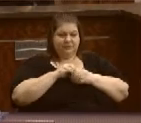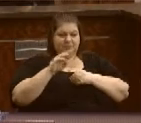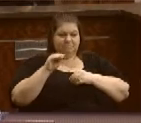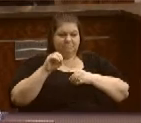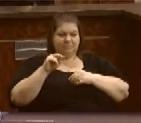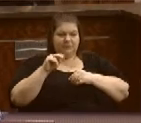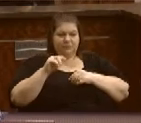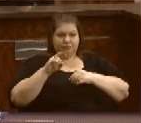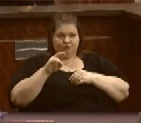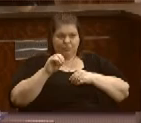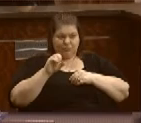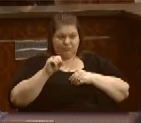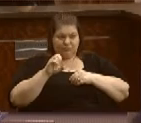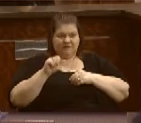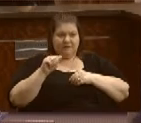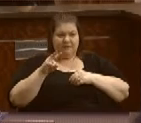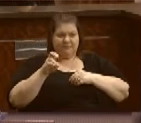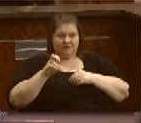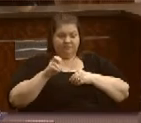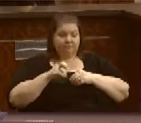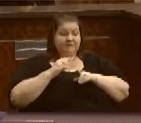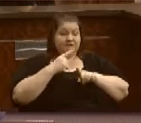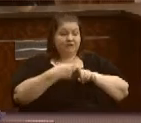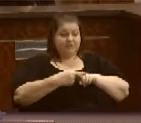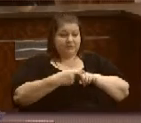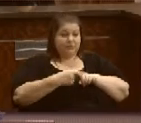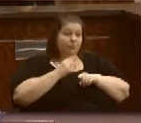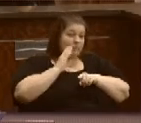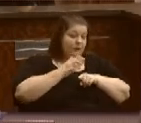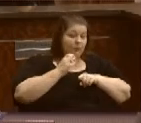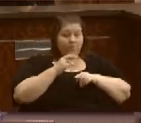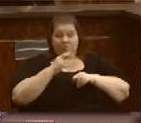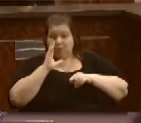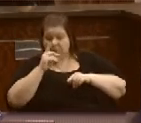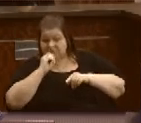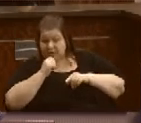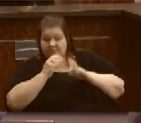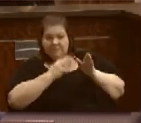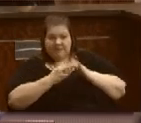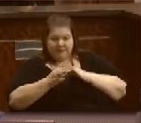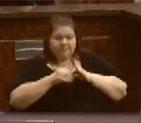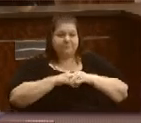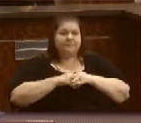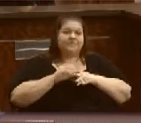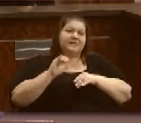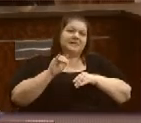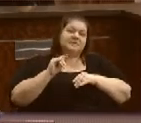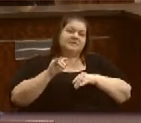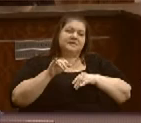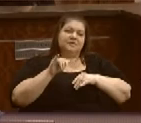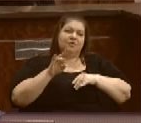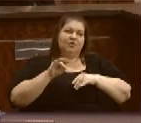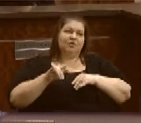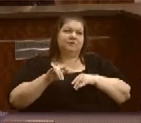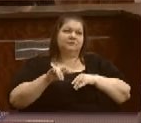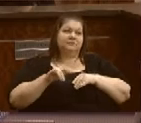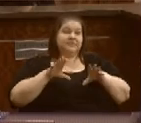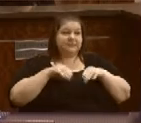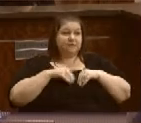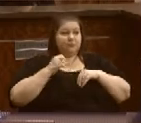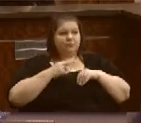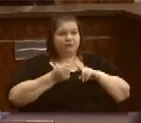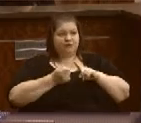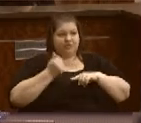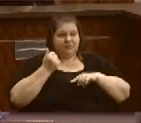Avenue intersections will or will not be planned. The City of Laurel Department of Public Works either accept or reject the